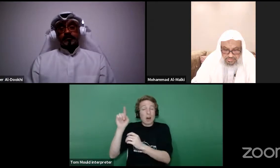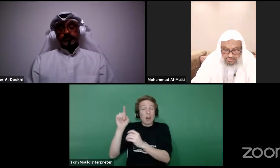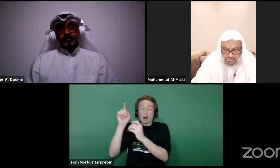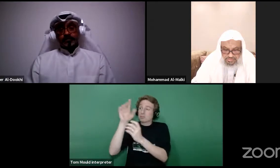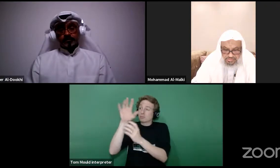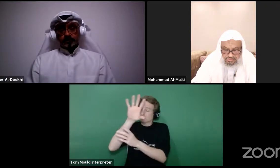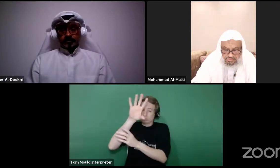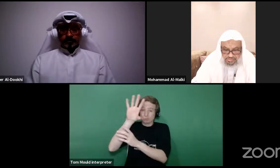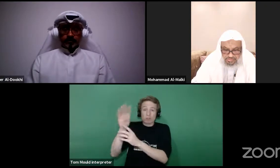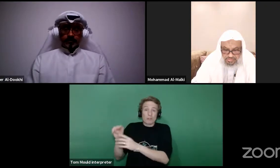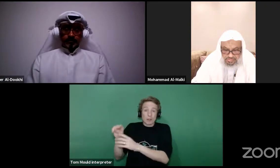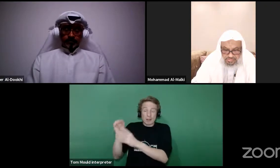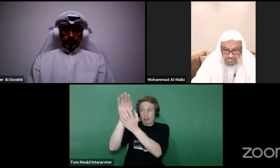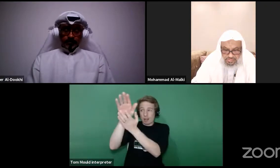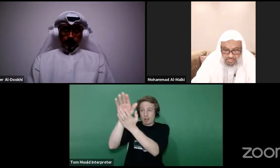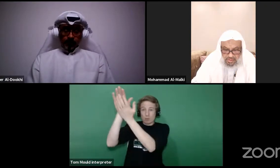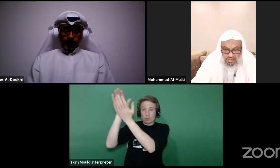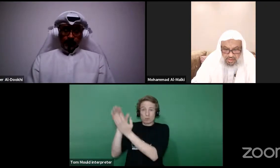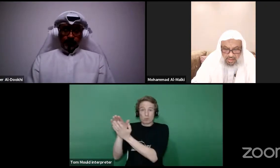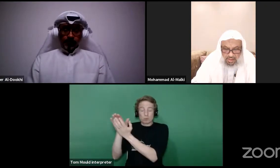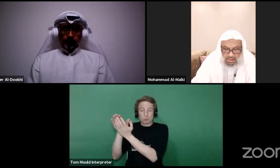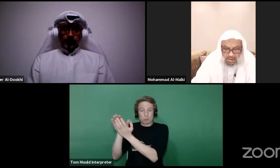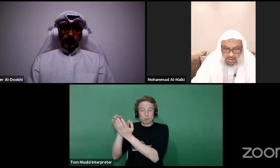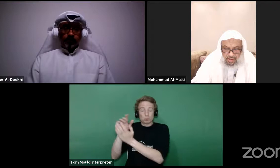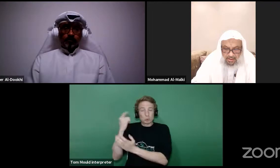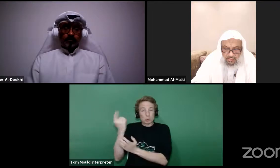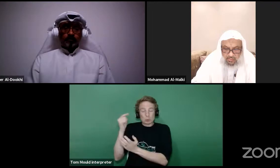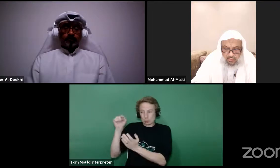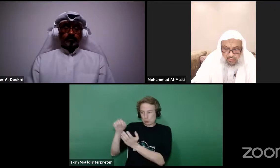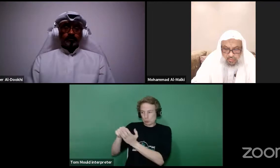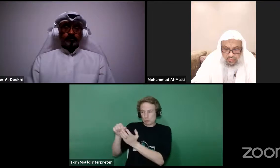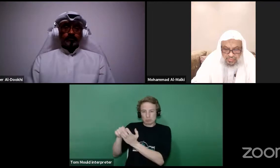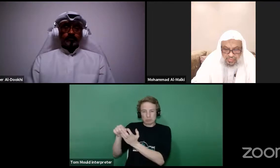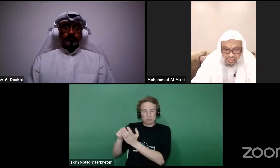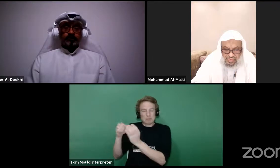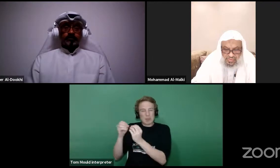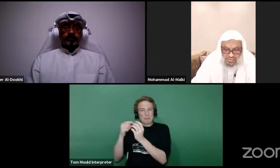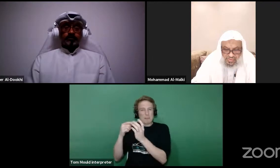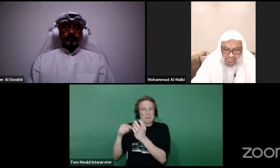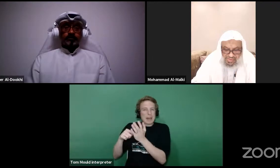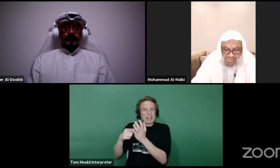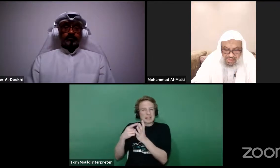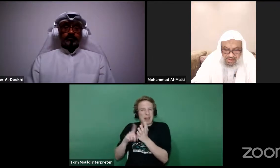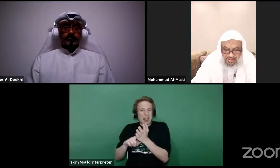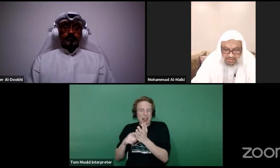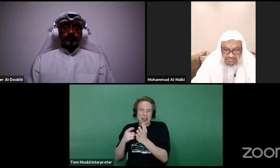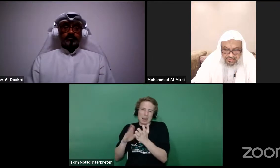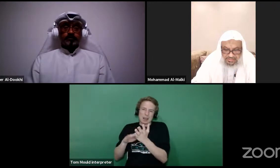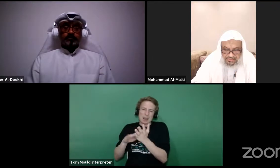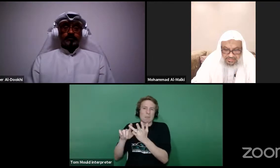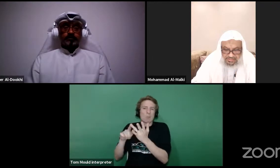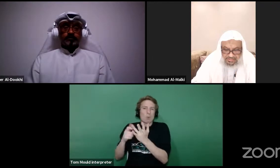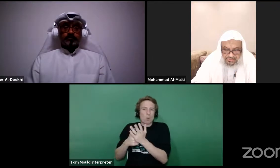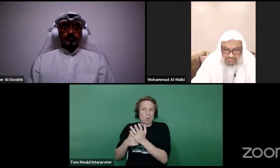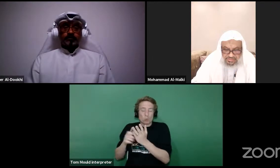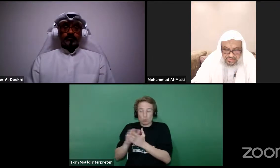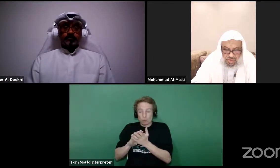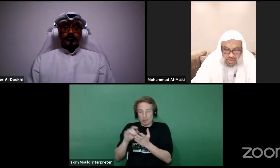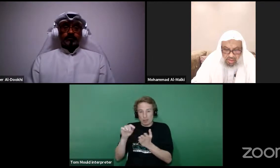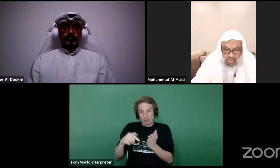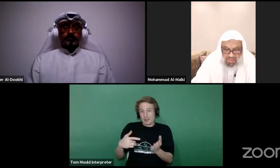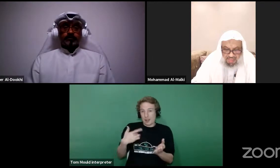unto the Bayt al-Ma'mur. And the Bayt al-Ma'mur is in the worldly life. It's here. It was